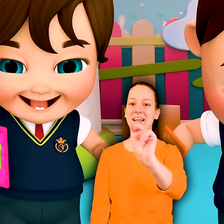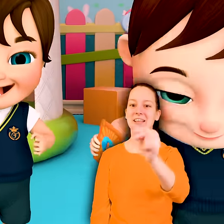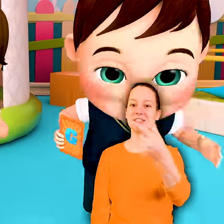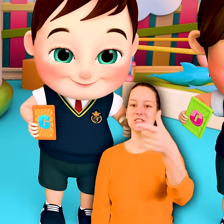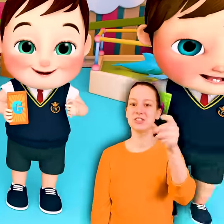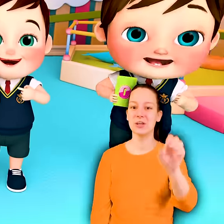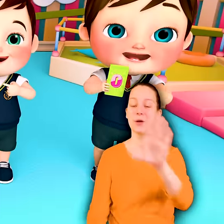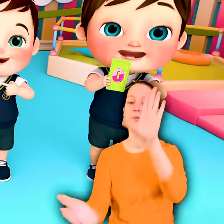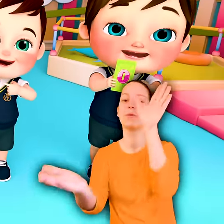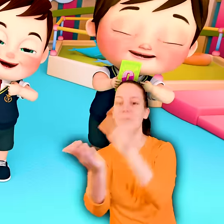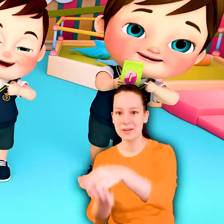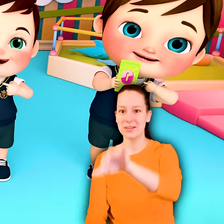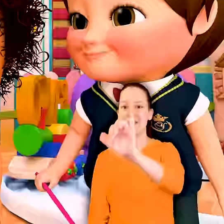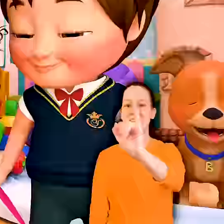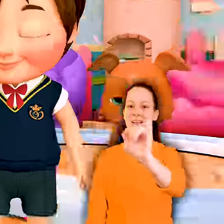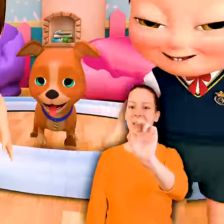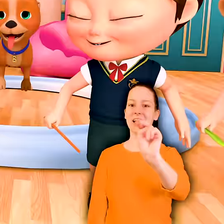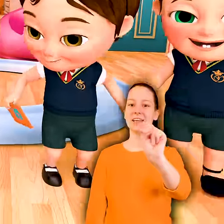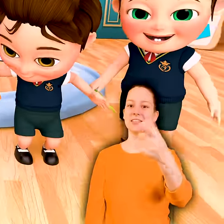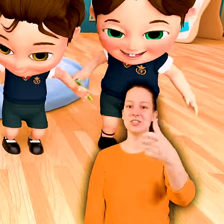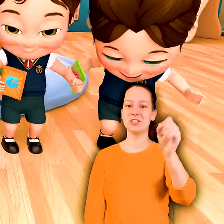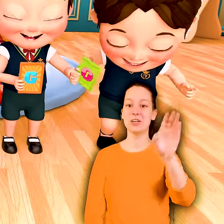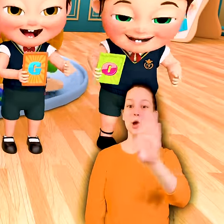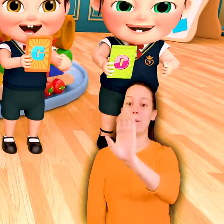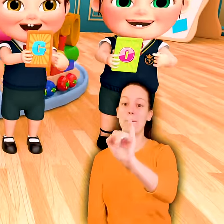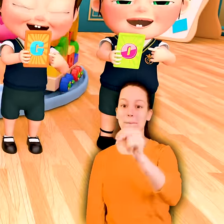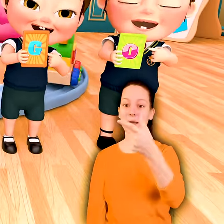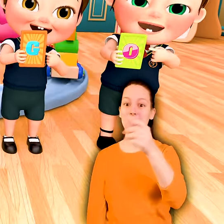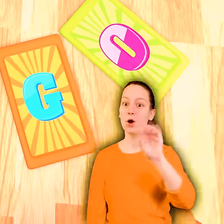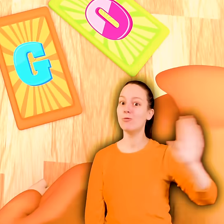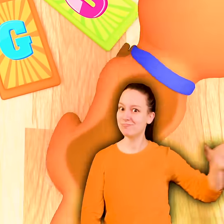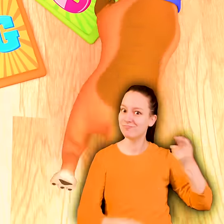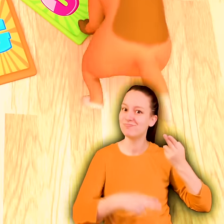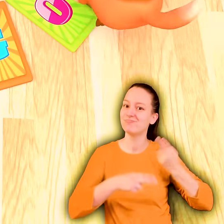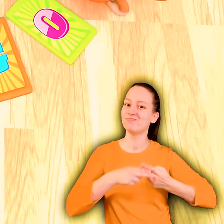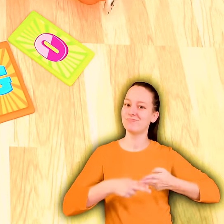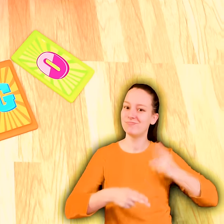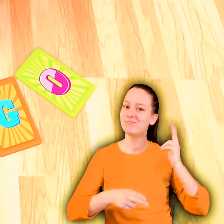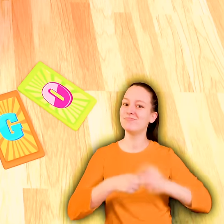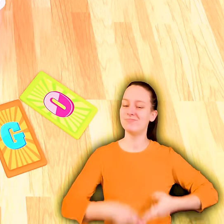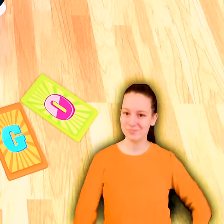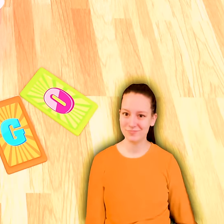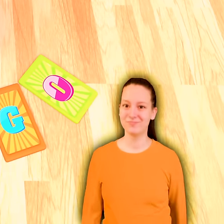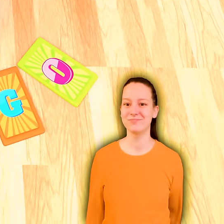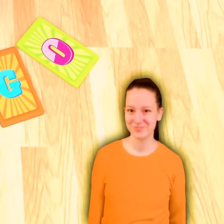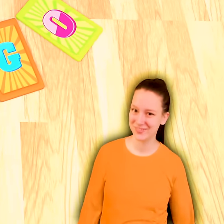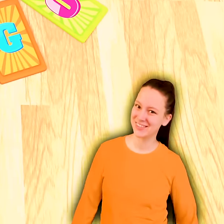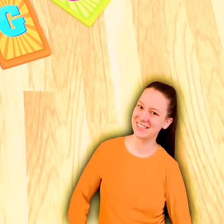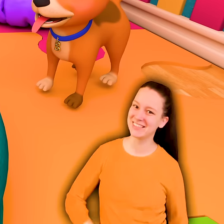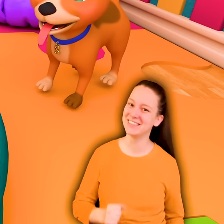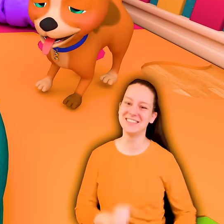i-n-g-o i-n-g-o and bingo was his name-o